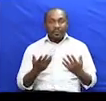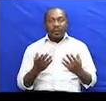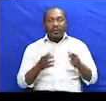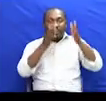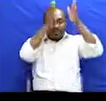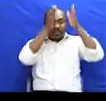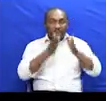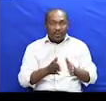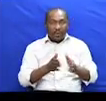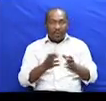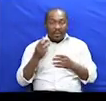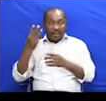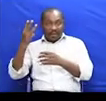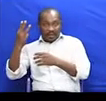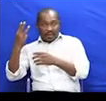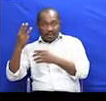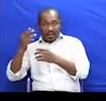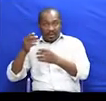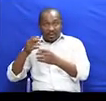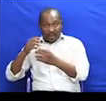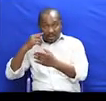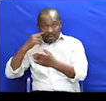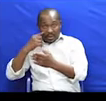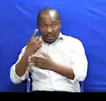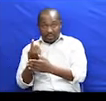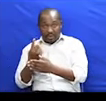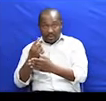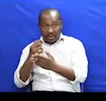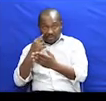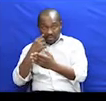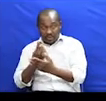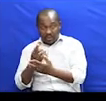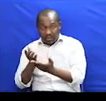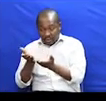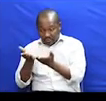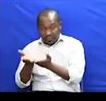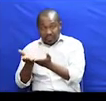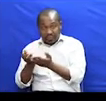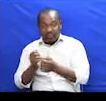have 3 experiments. So here it is experiment,